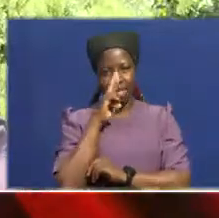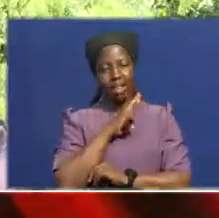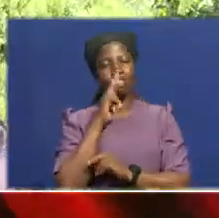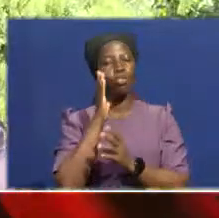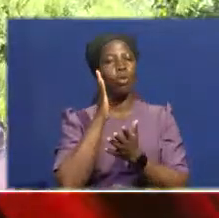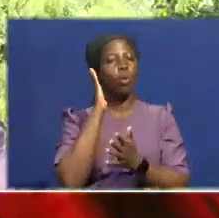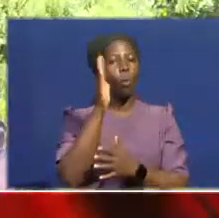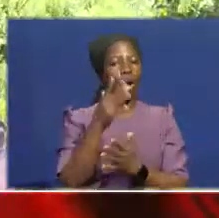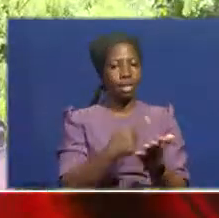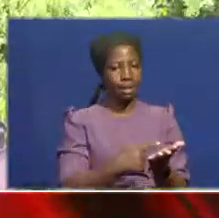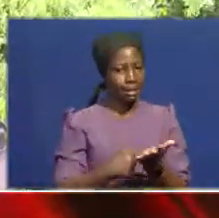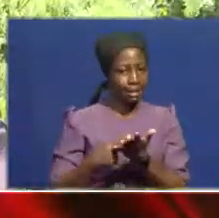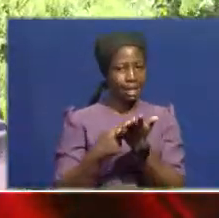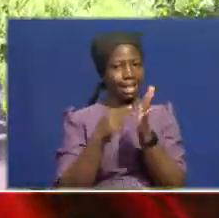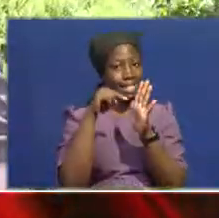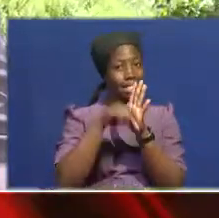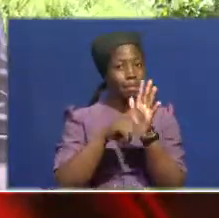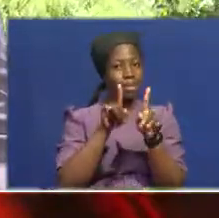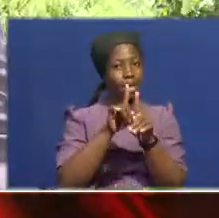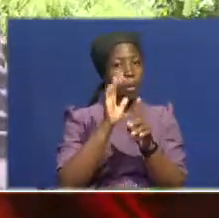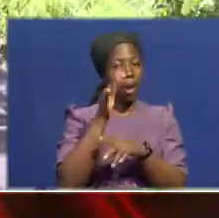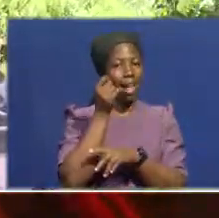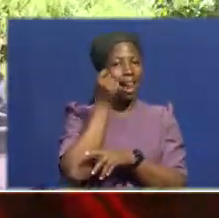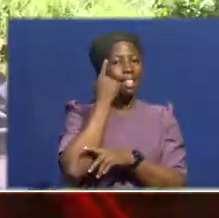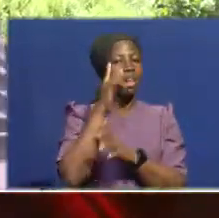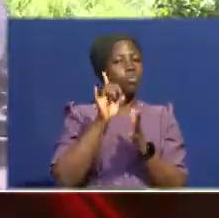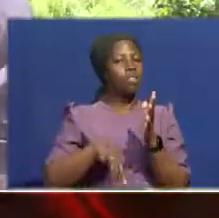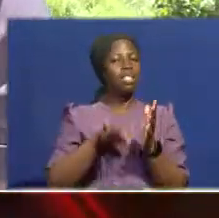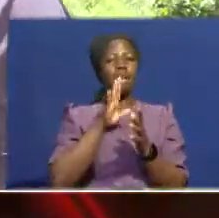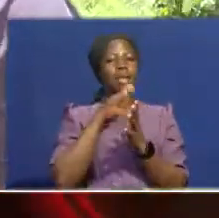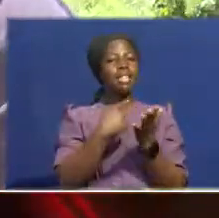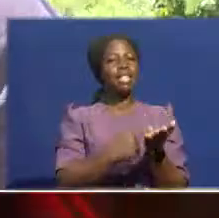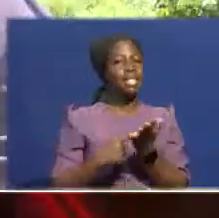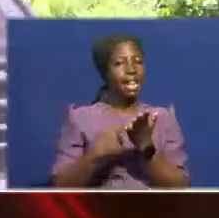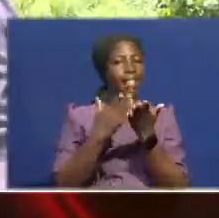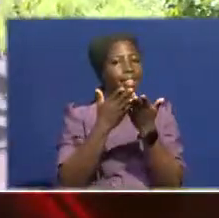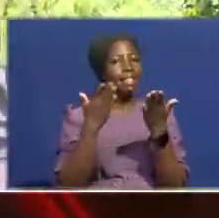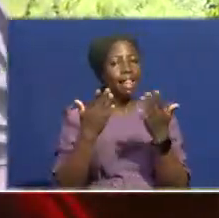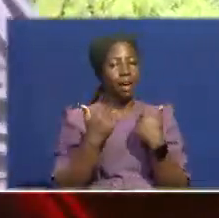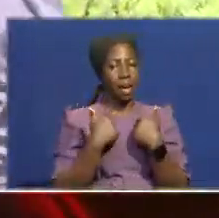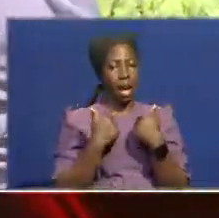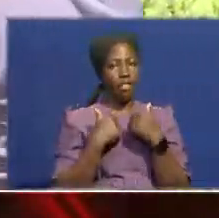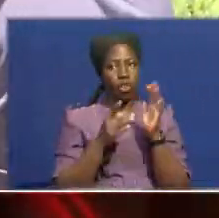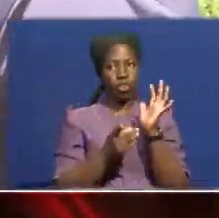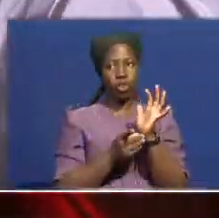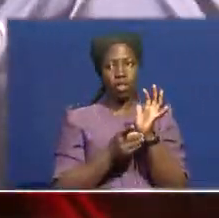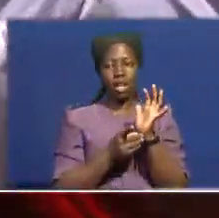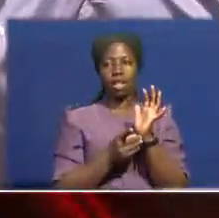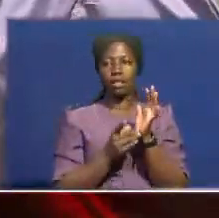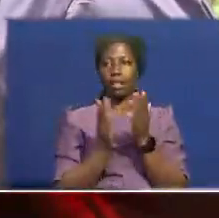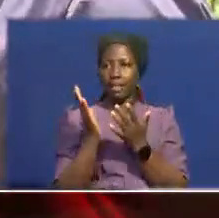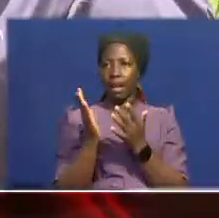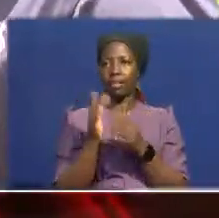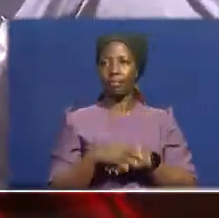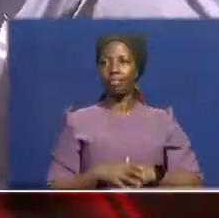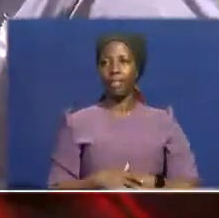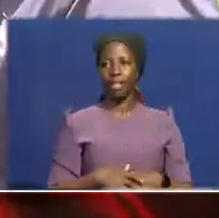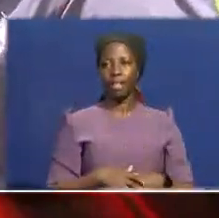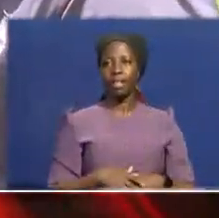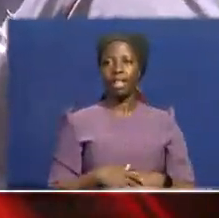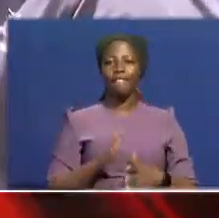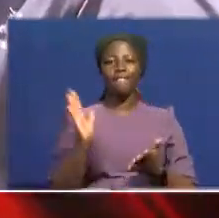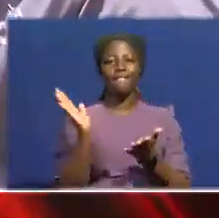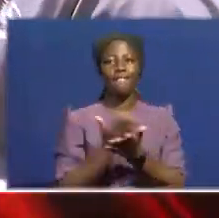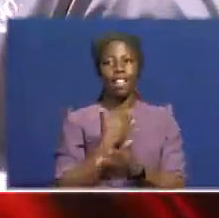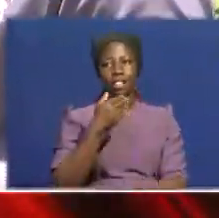it, then we actually get to understand what is actually being discussed. And we have Dr. Serim here. Daktari, the issue of the fight against